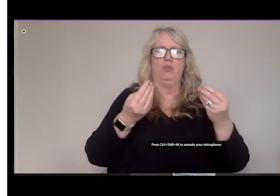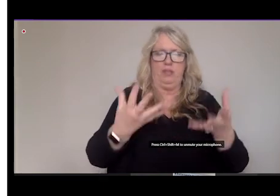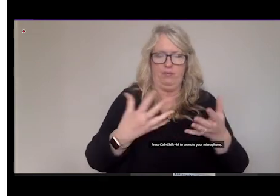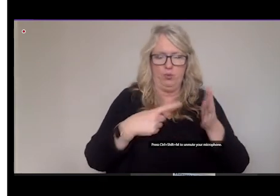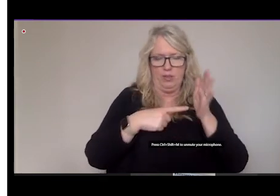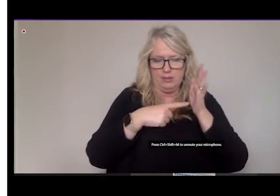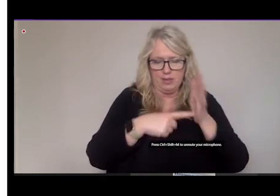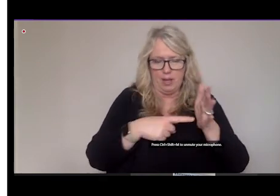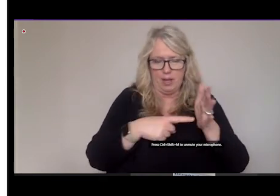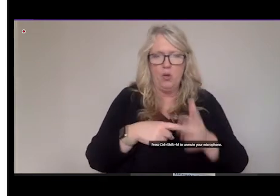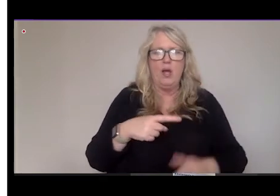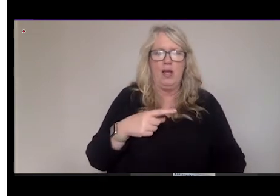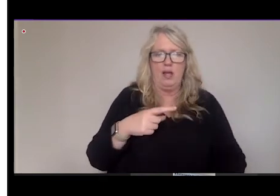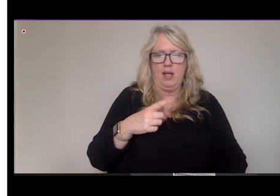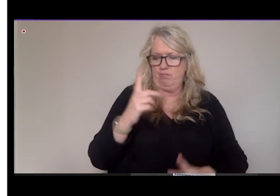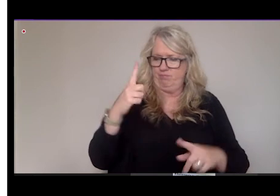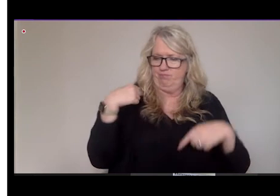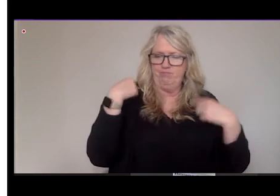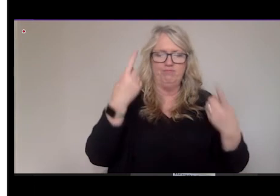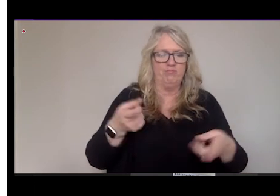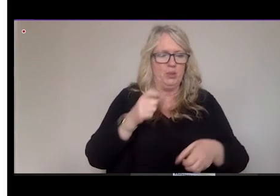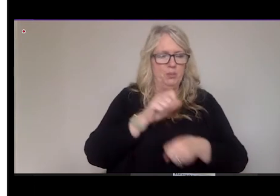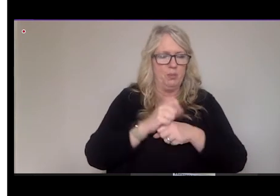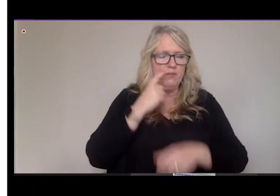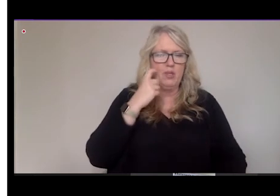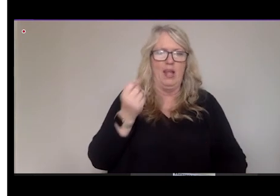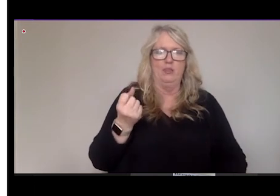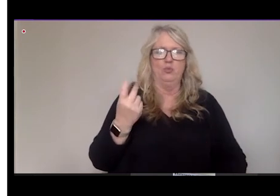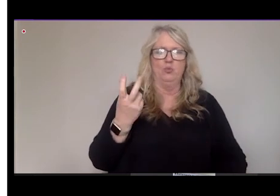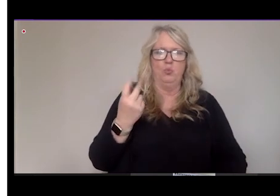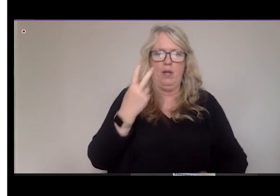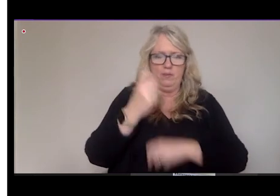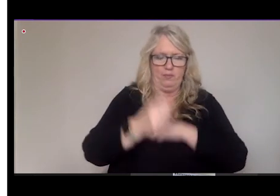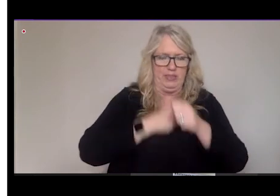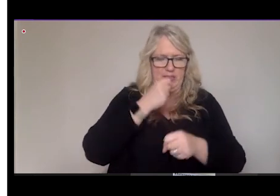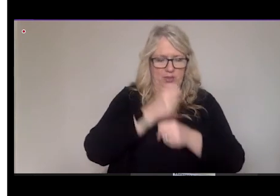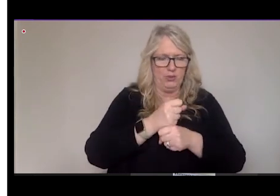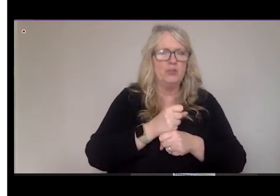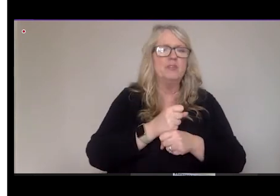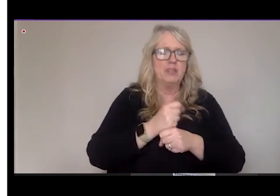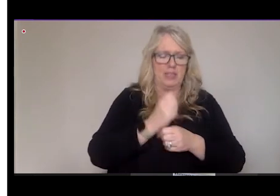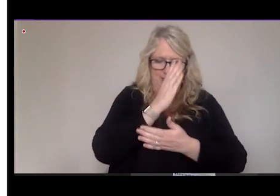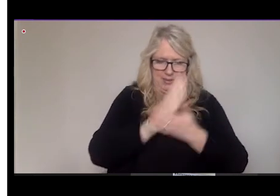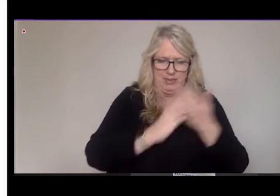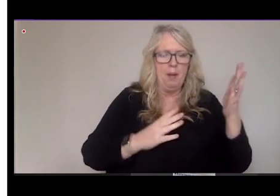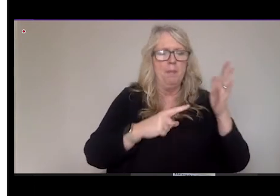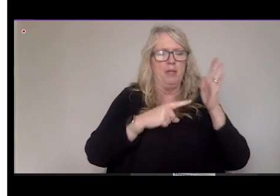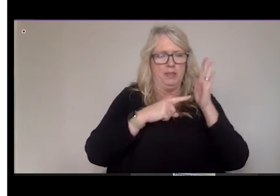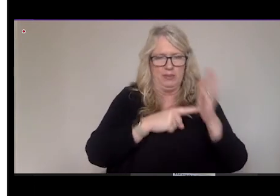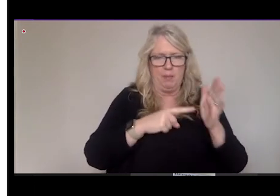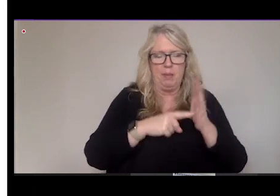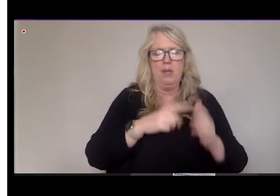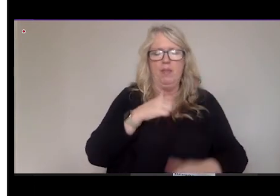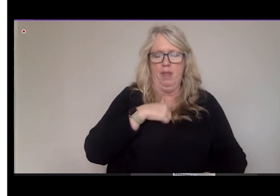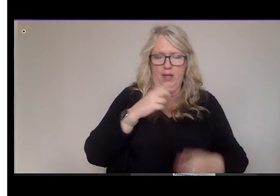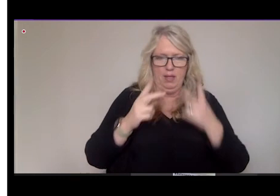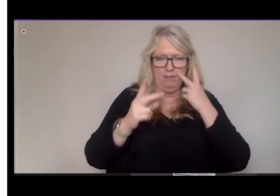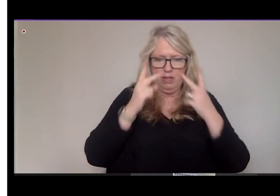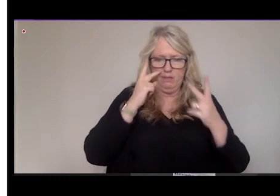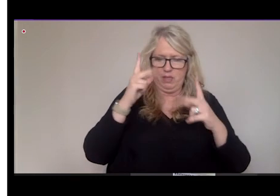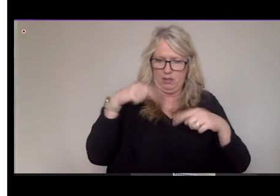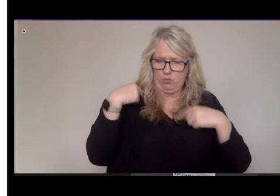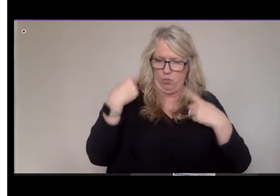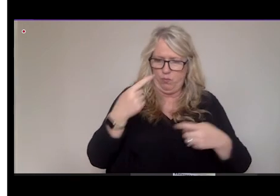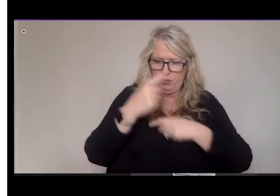I wanted to give you some examples I've been doing this work for about 12 years, and here's some of examples that